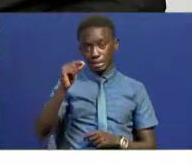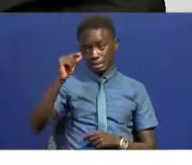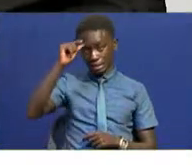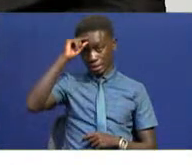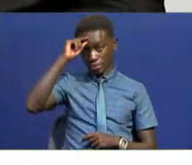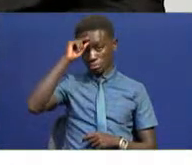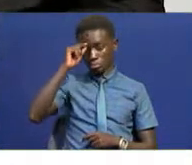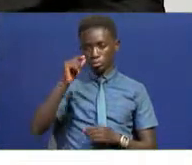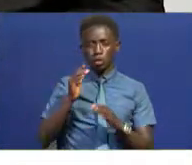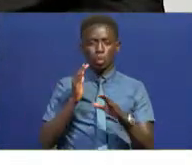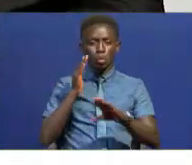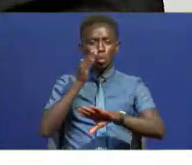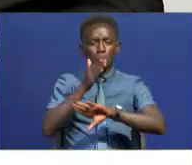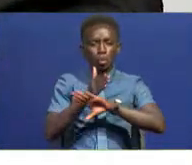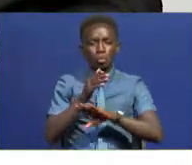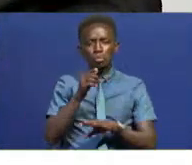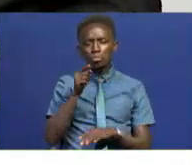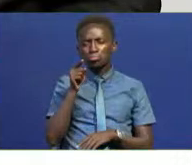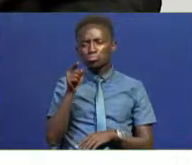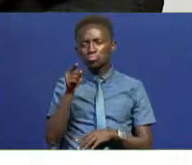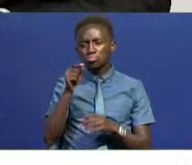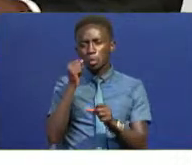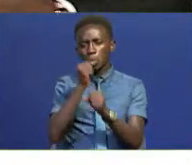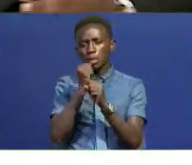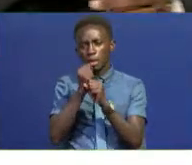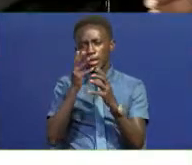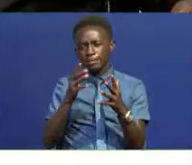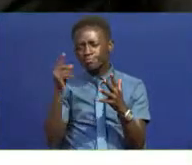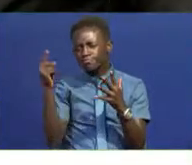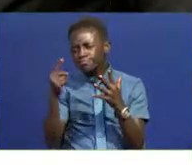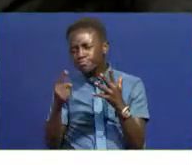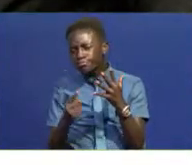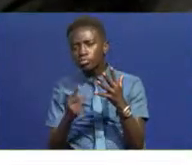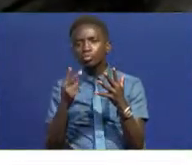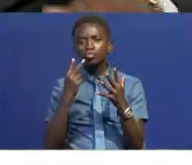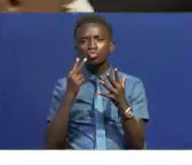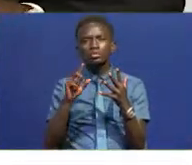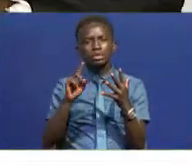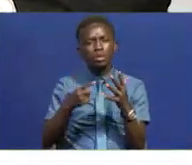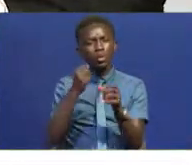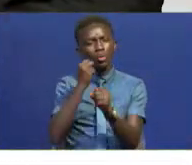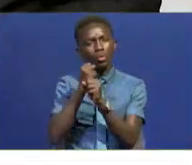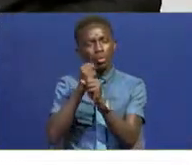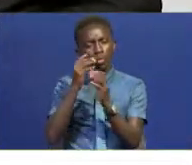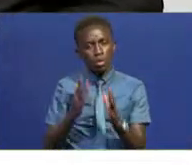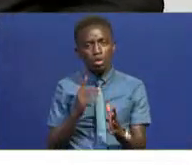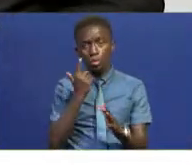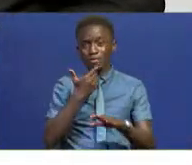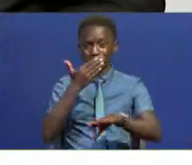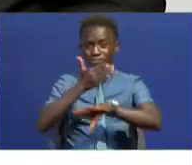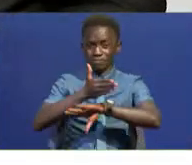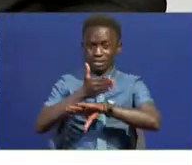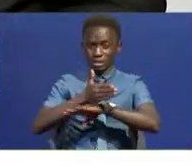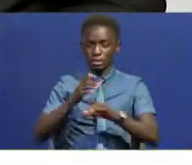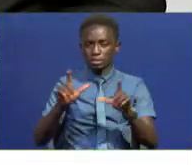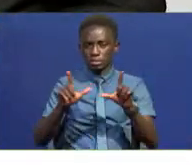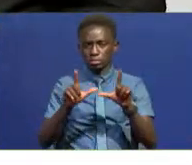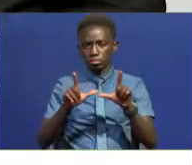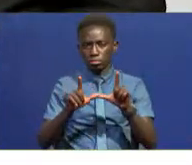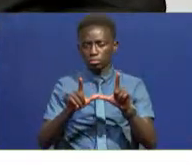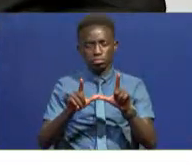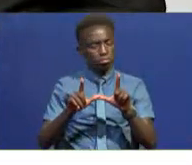2,000 public servants holding fake academic certificates. The president, while addressing the third national wage bill, also